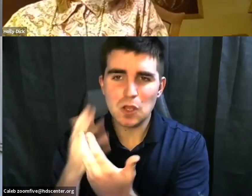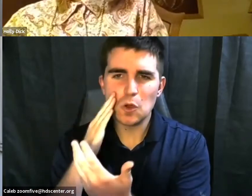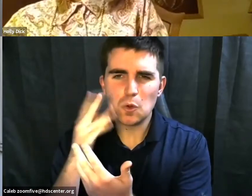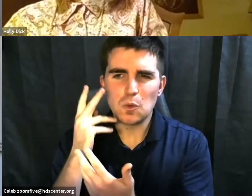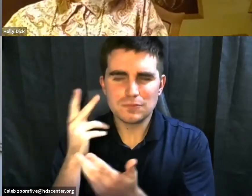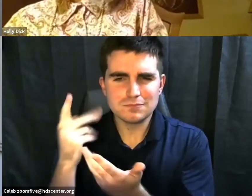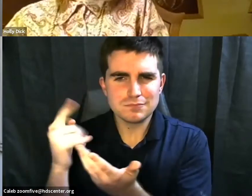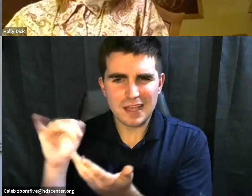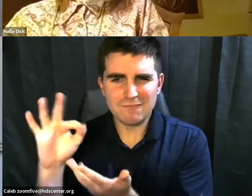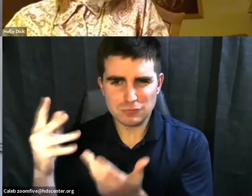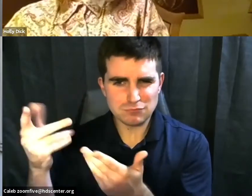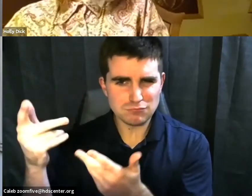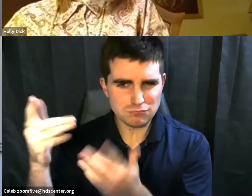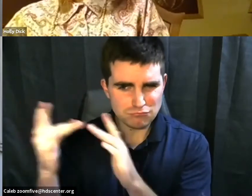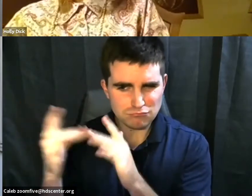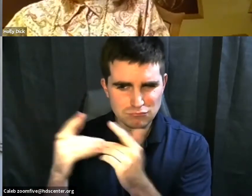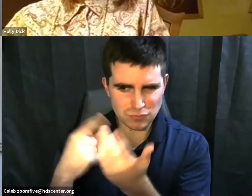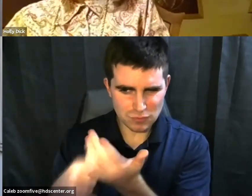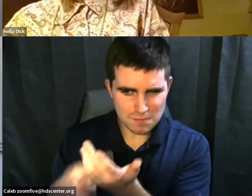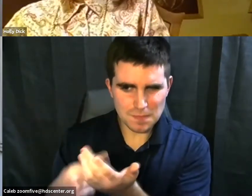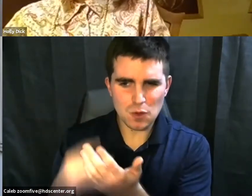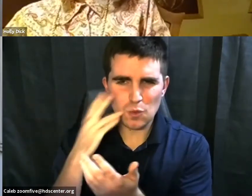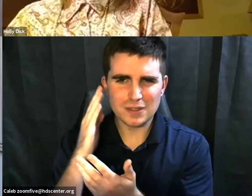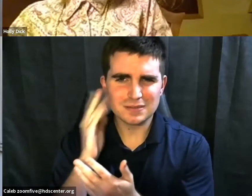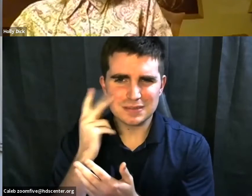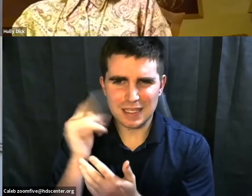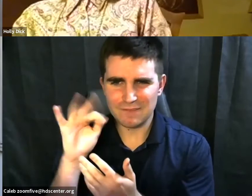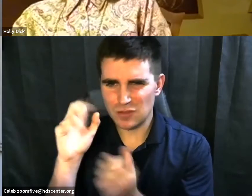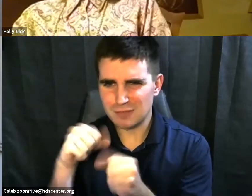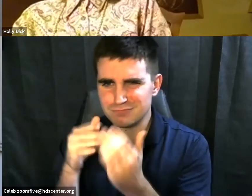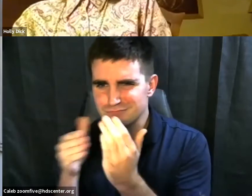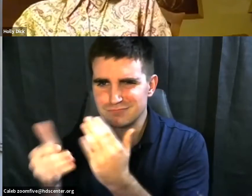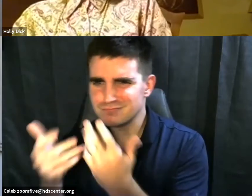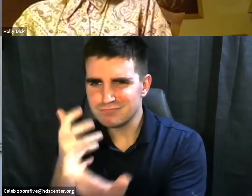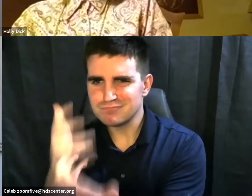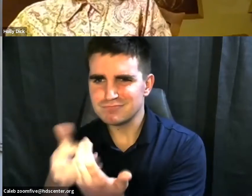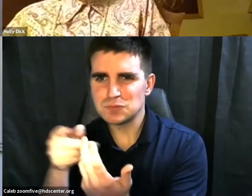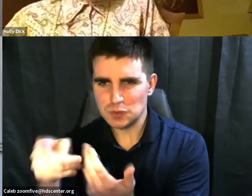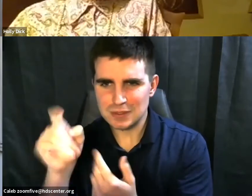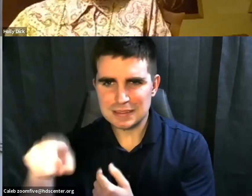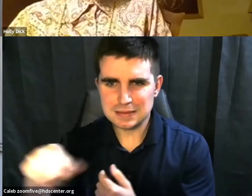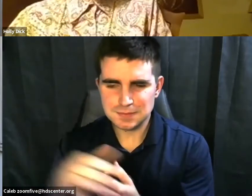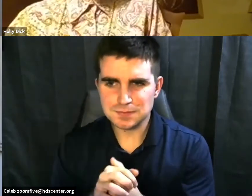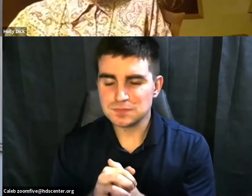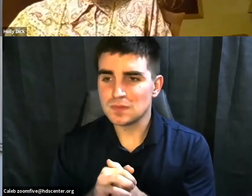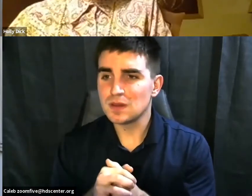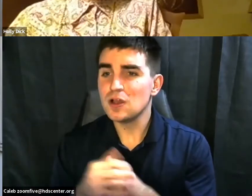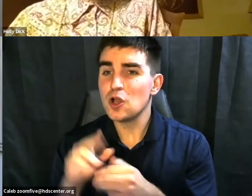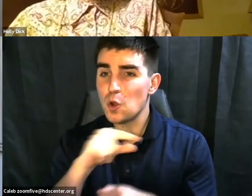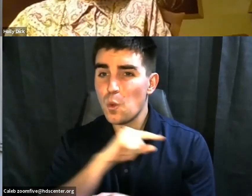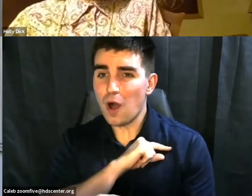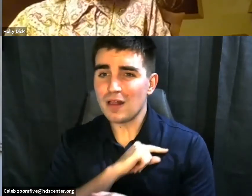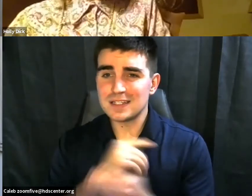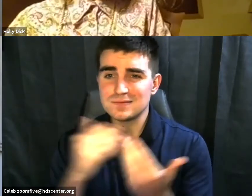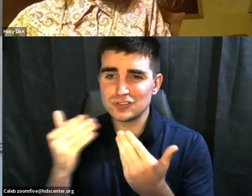workaround. The quality of service was important, and we continue to meet or exceed standards for that in the areas